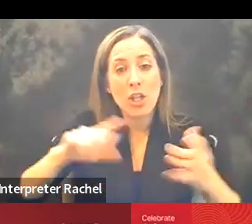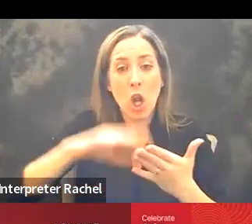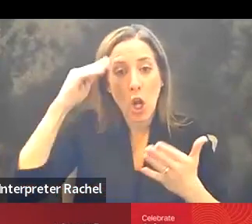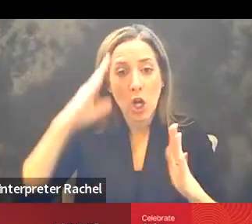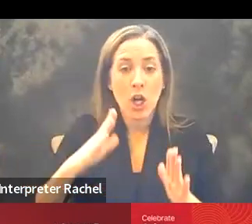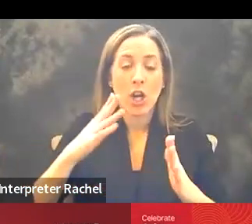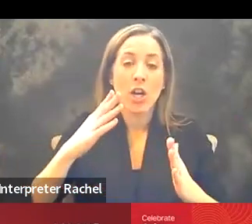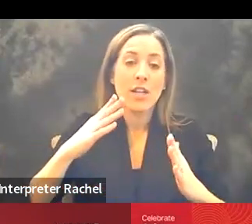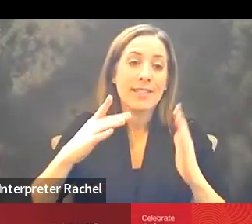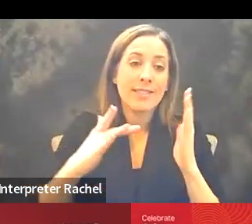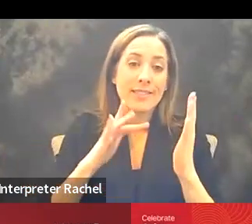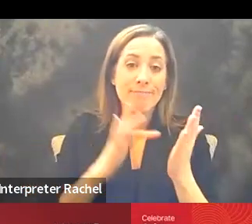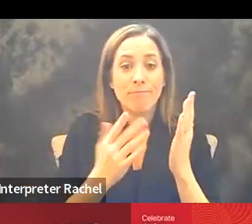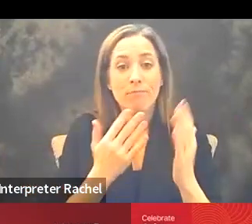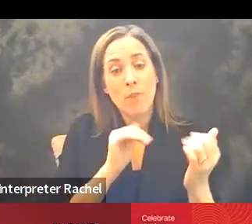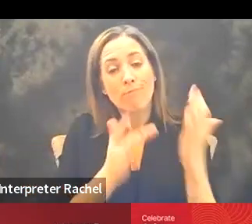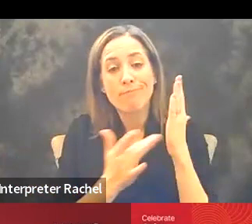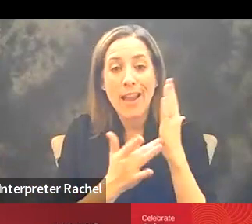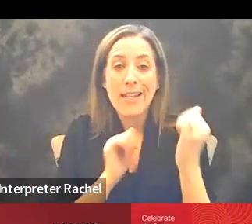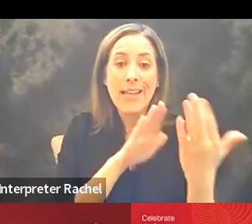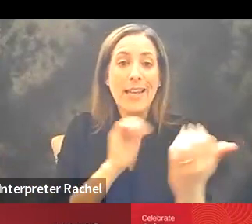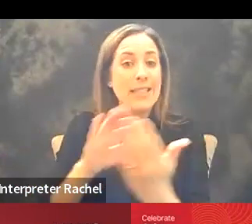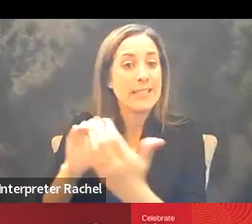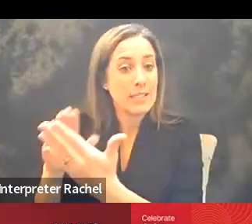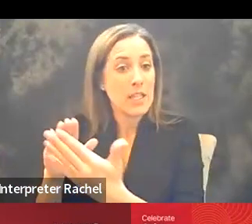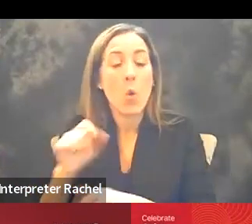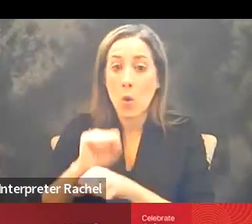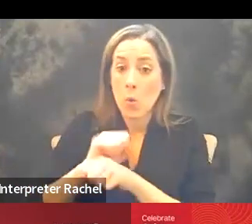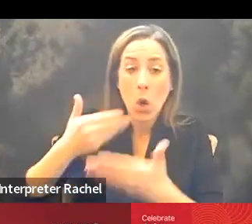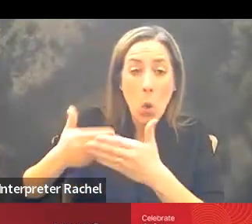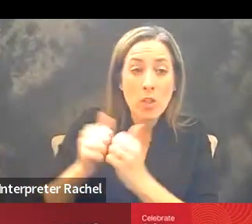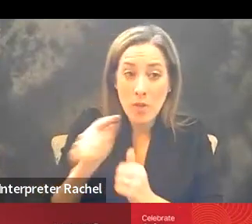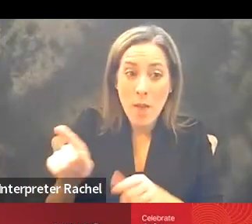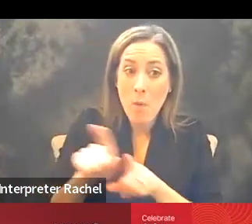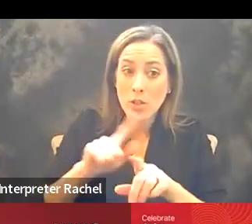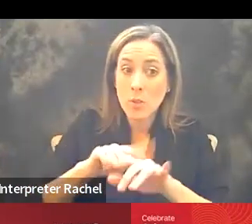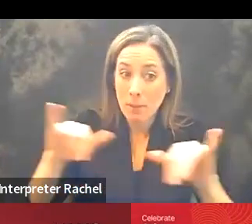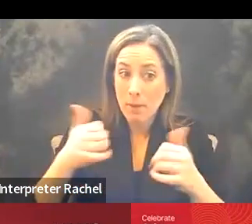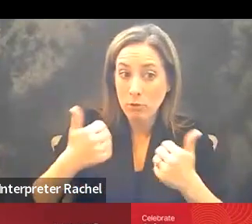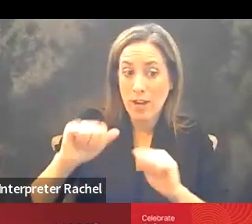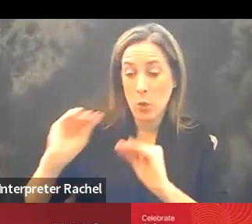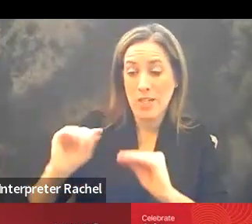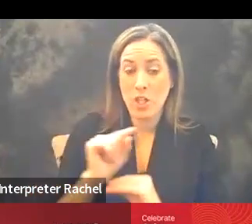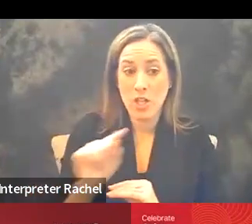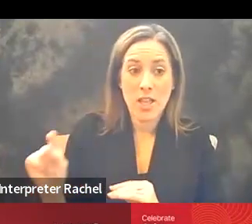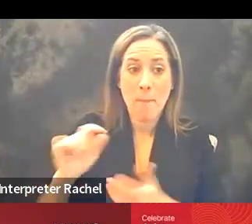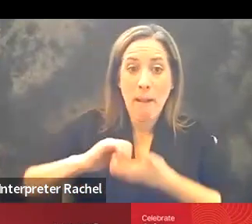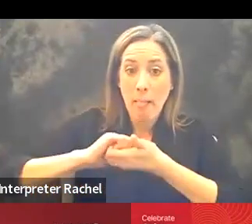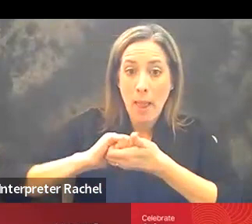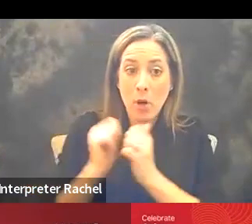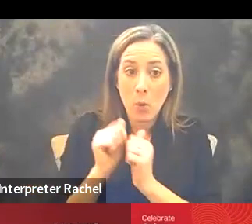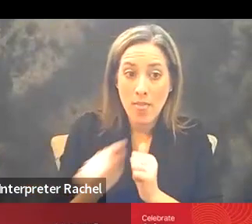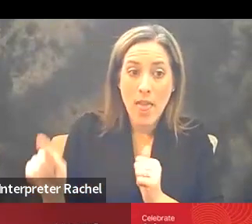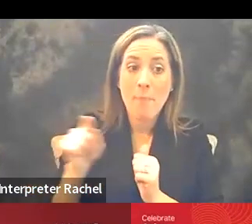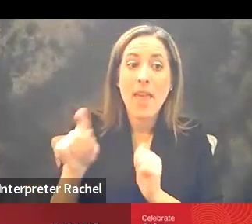teach back. And so we work very, very closely with them, also in trying to teach them or to collaborate with them so that